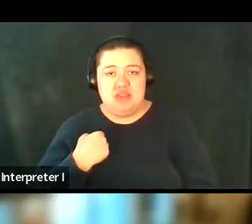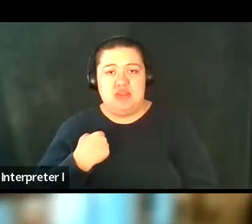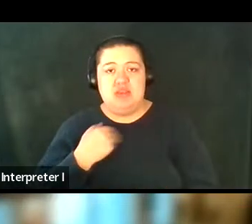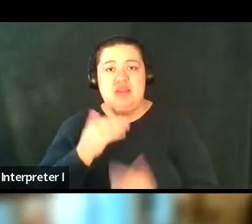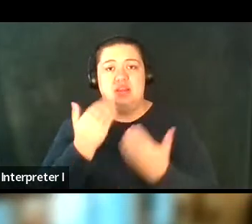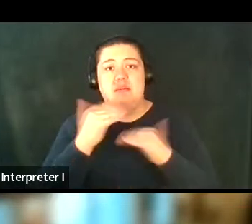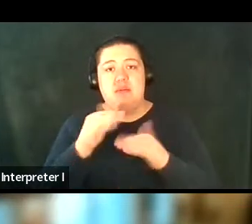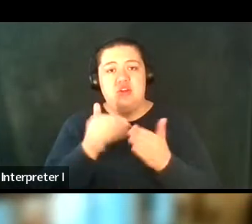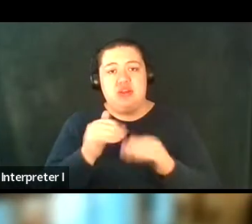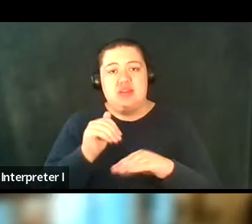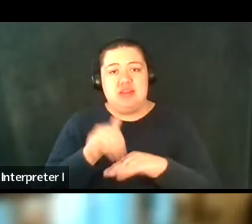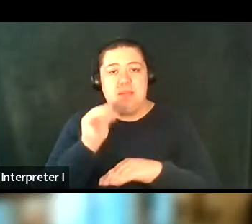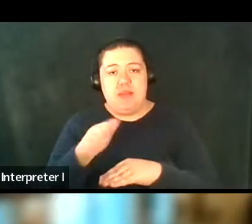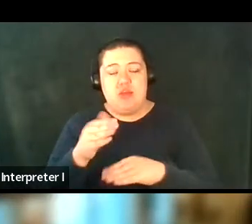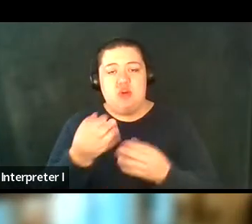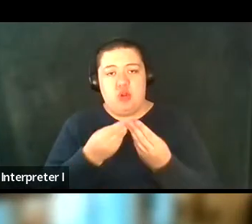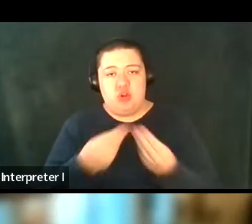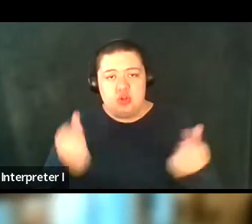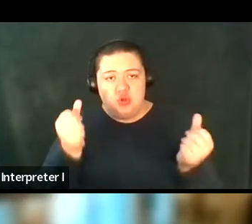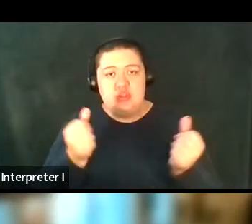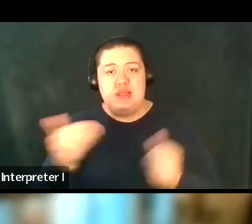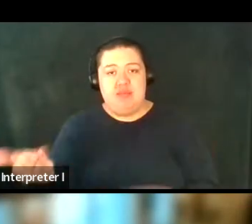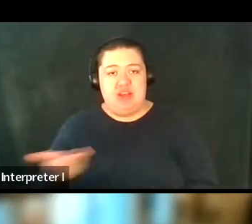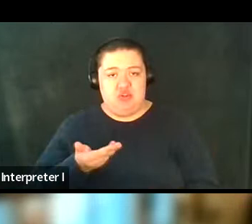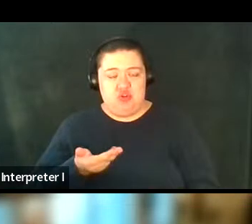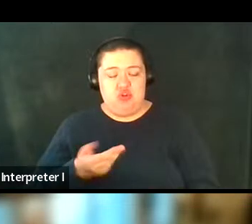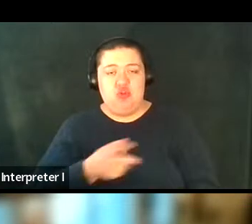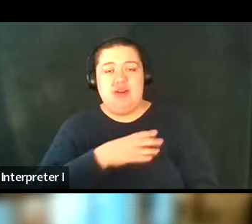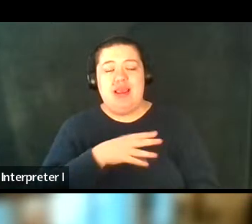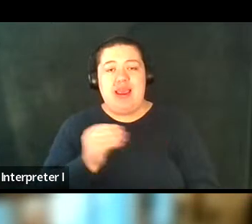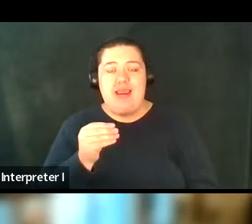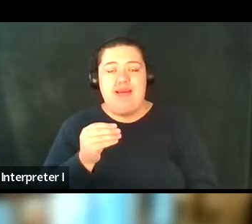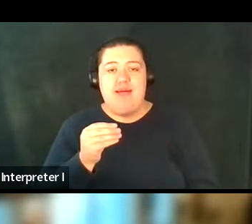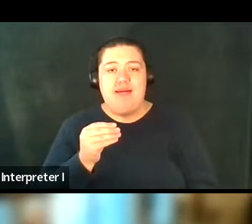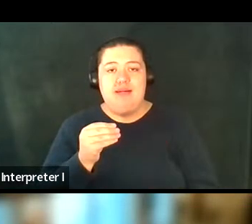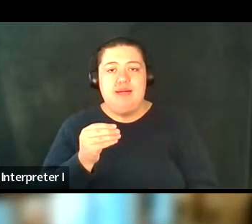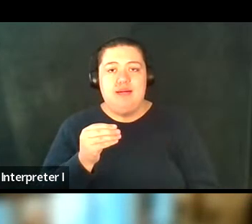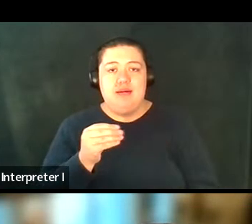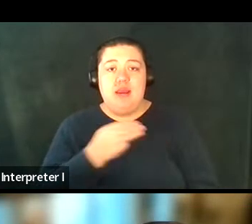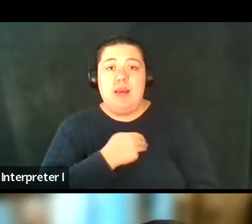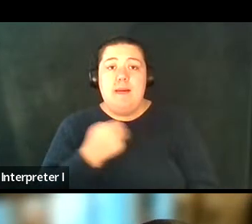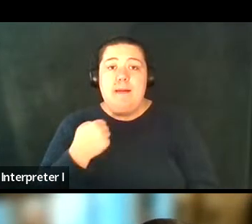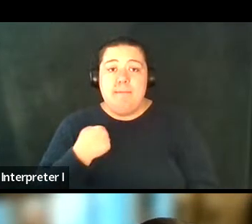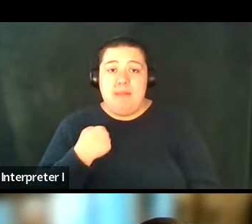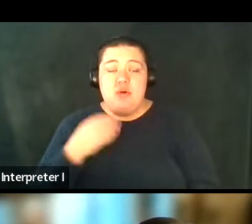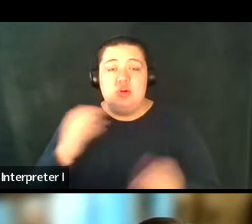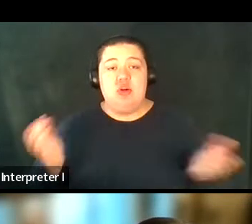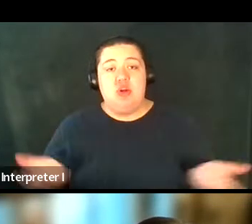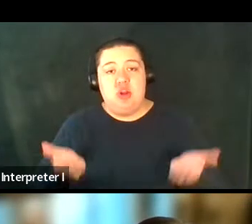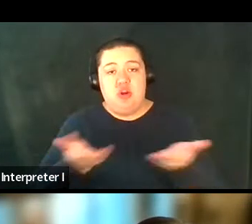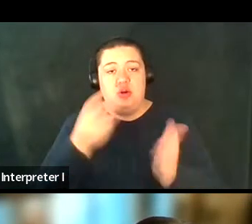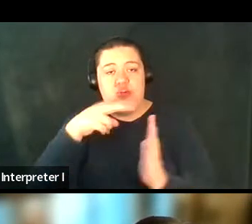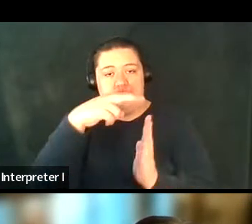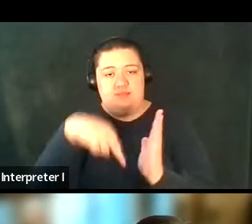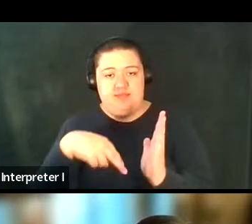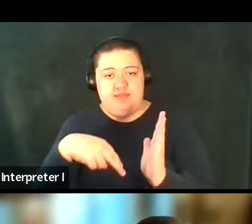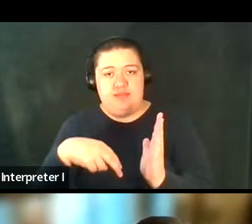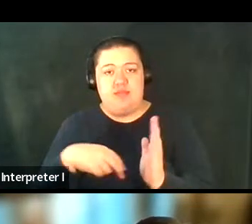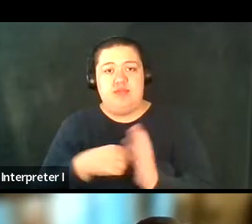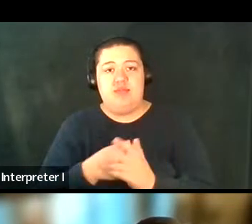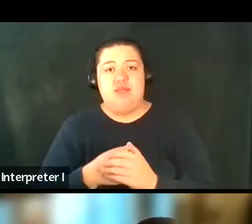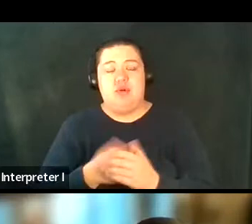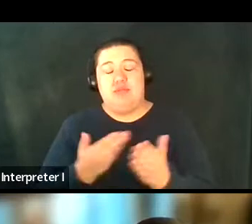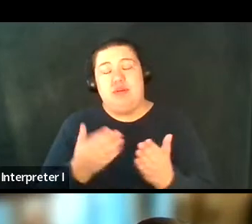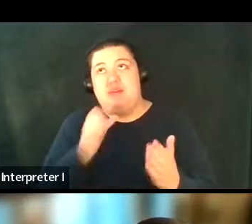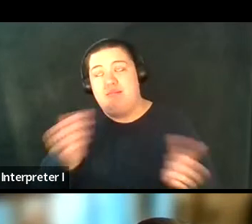budget submission resolution has been introduced and members are encouraged to look at it. Well, maybe not